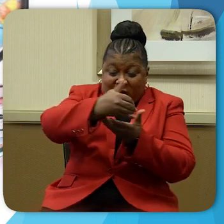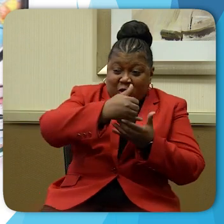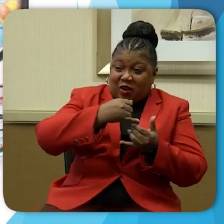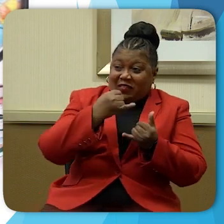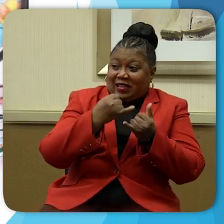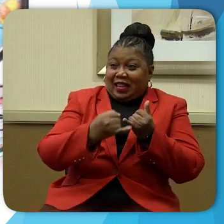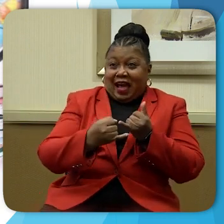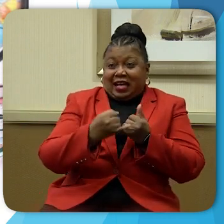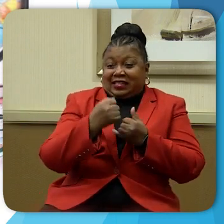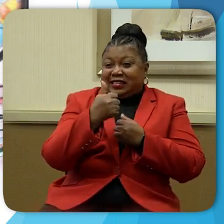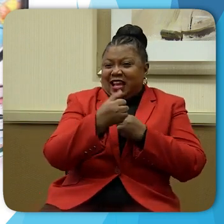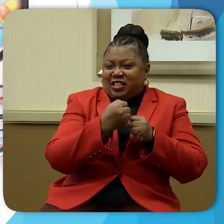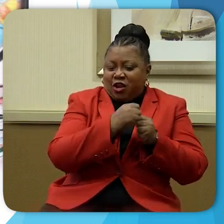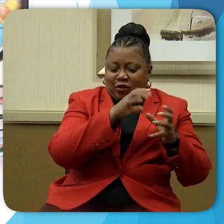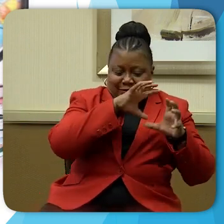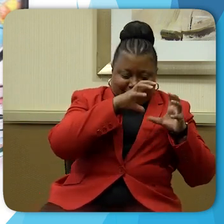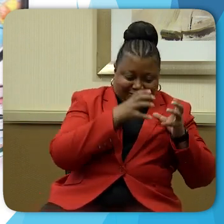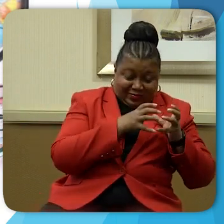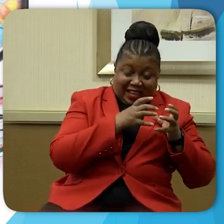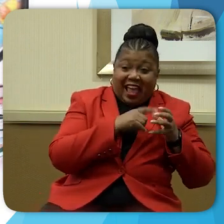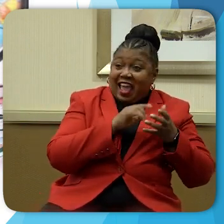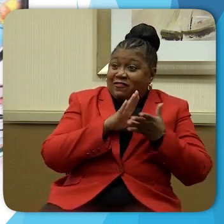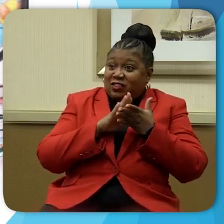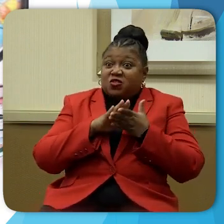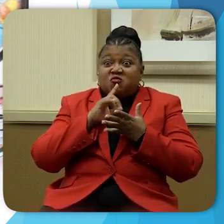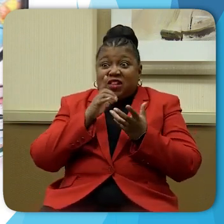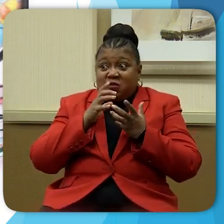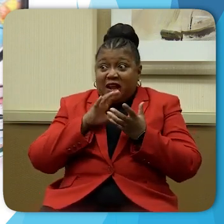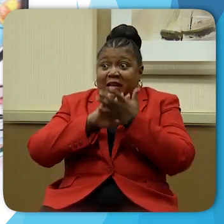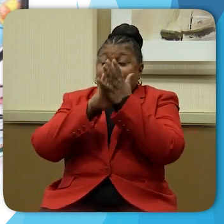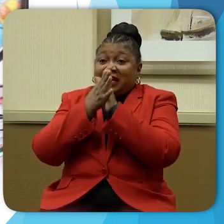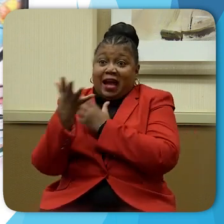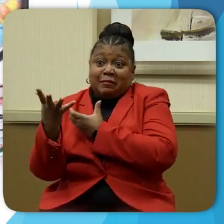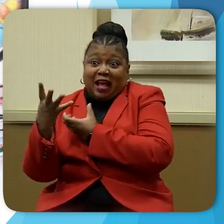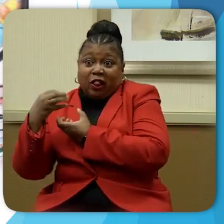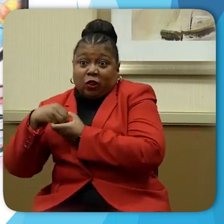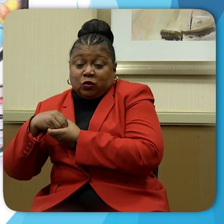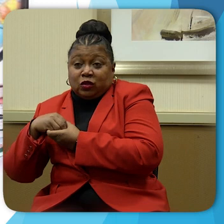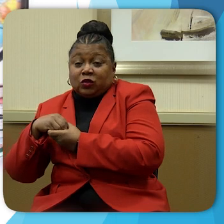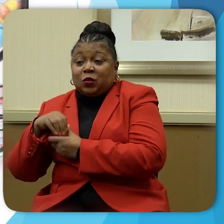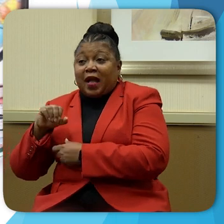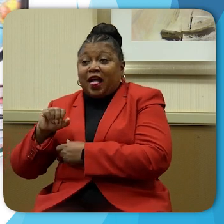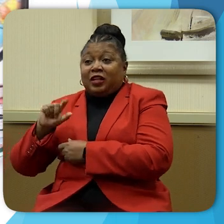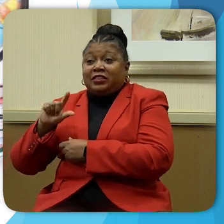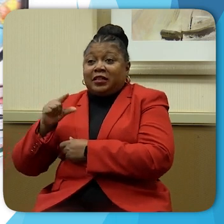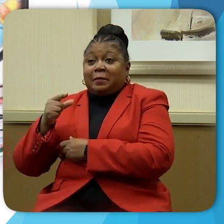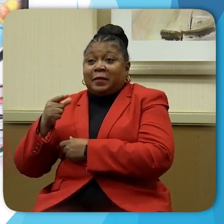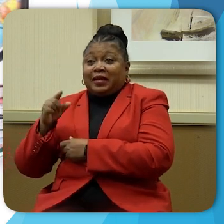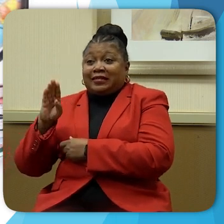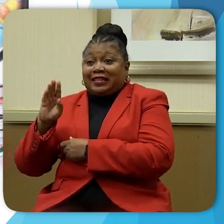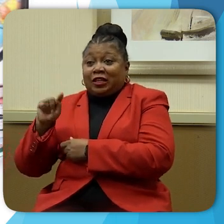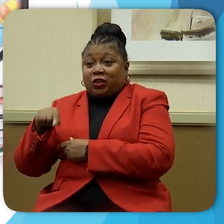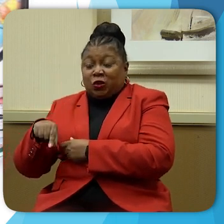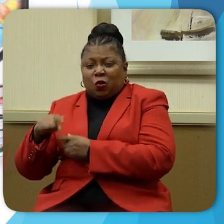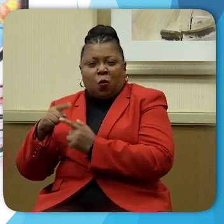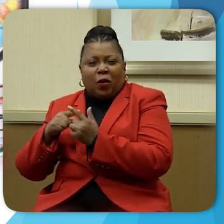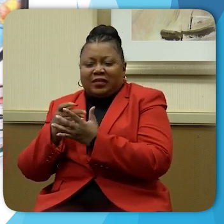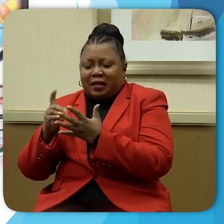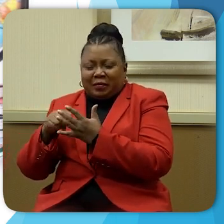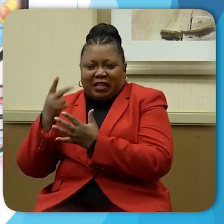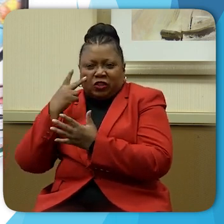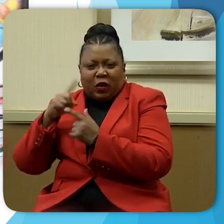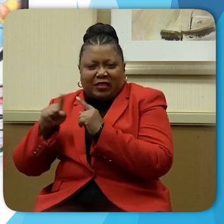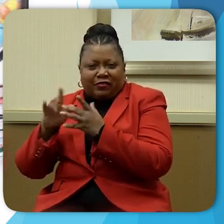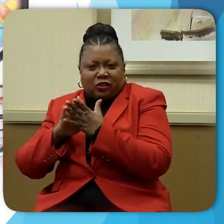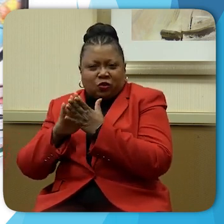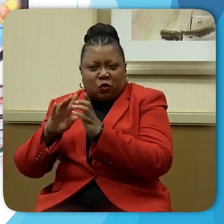past decade or so, if a school really wanted to become inclusive to LGBTQ people, what were some of the things that we saw different